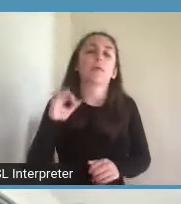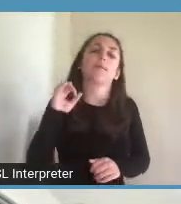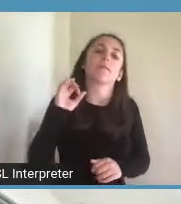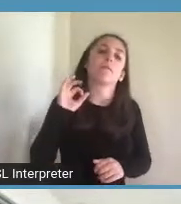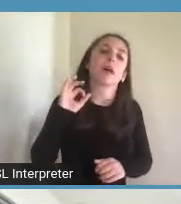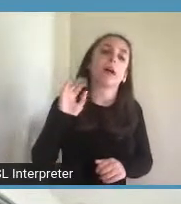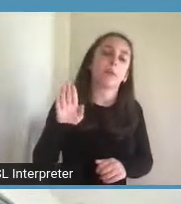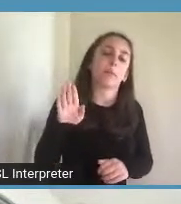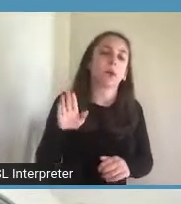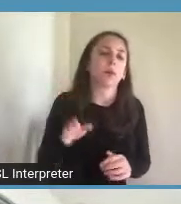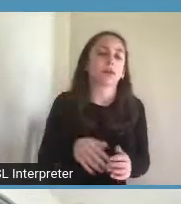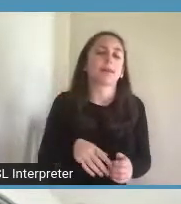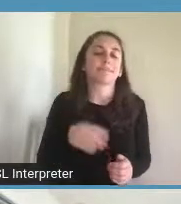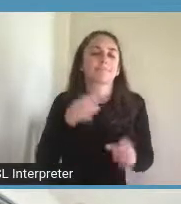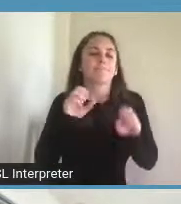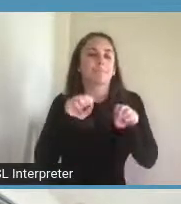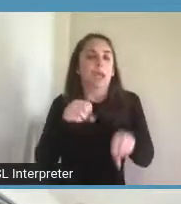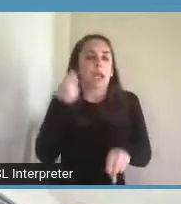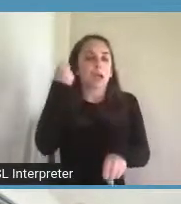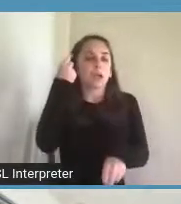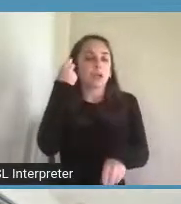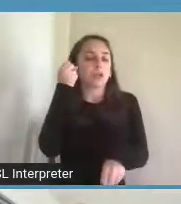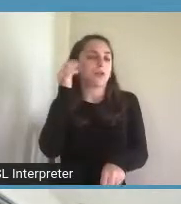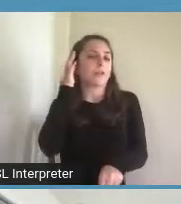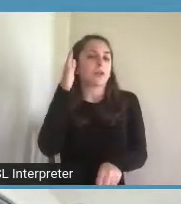future where to invest my time.